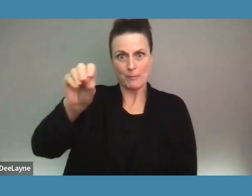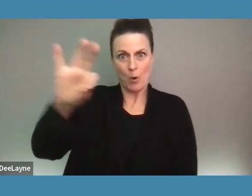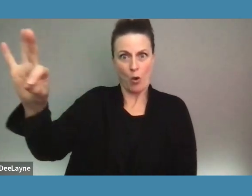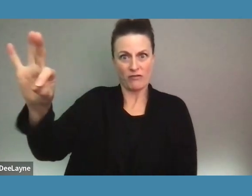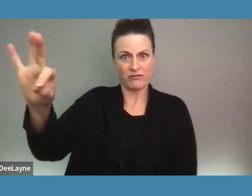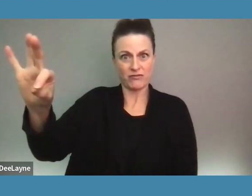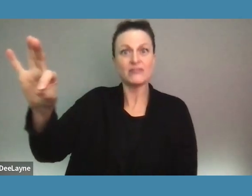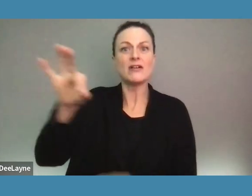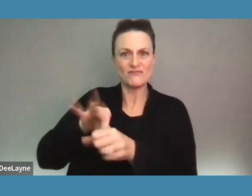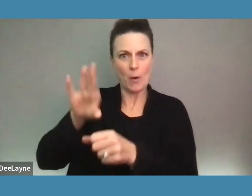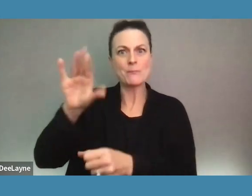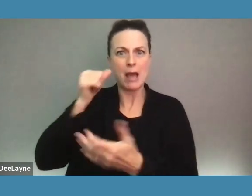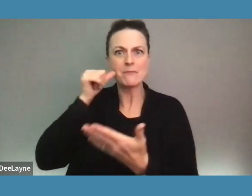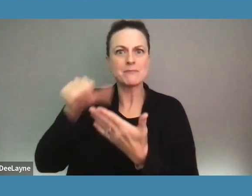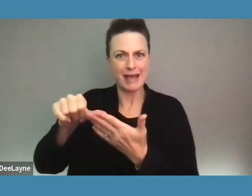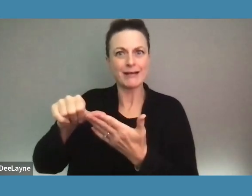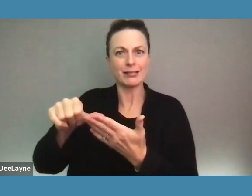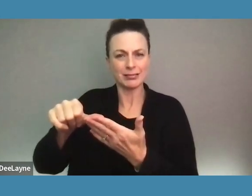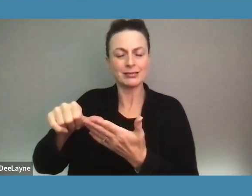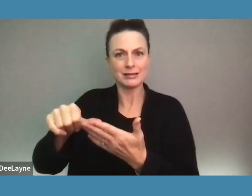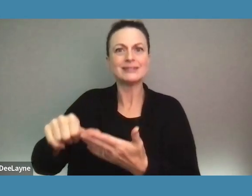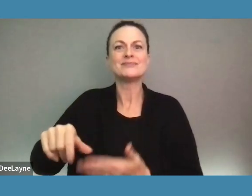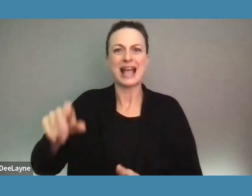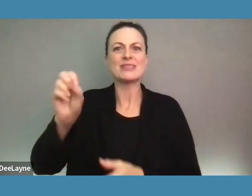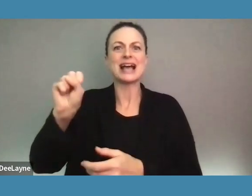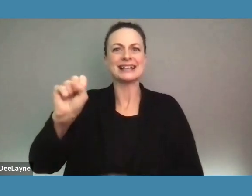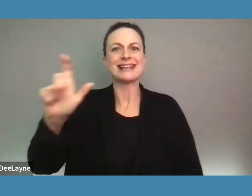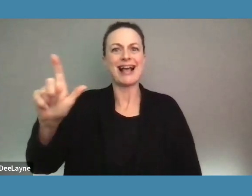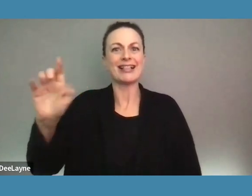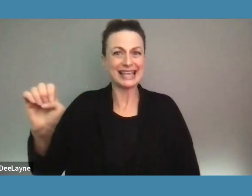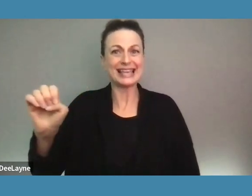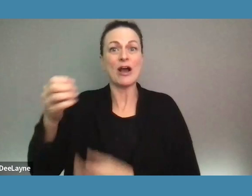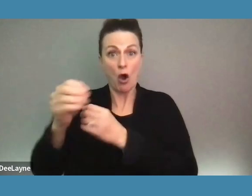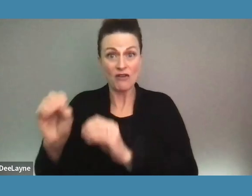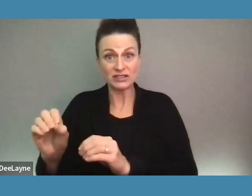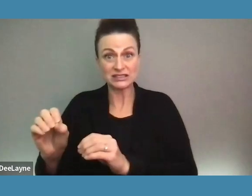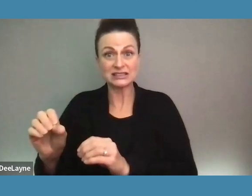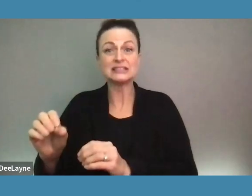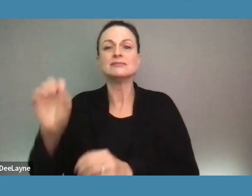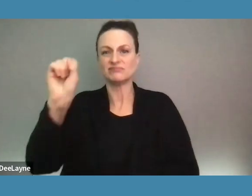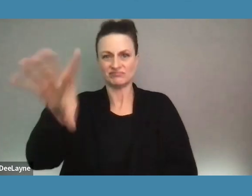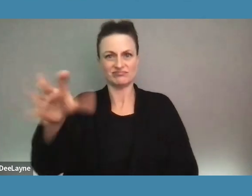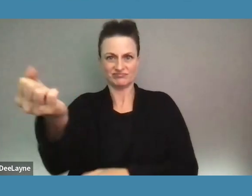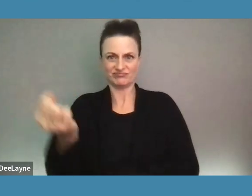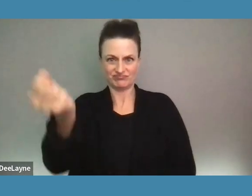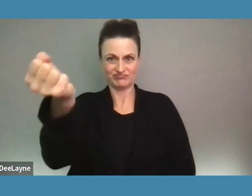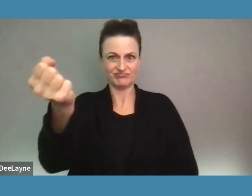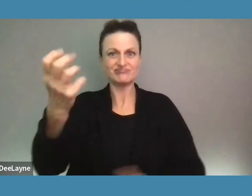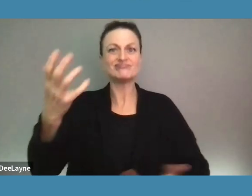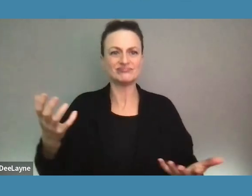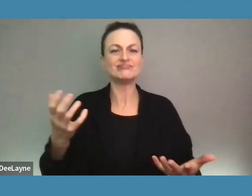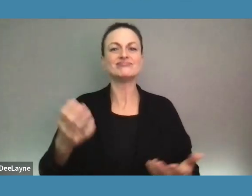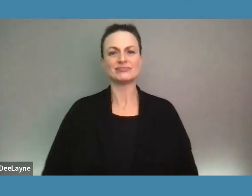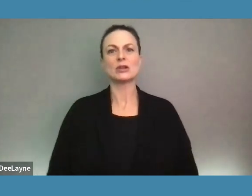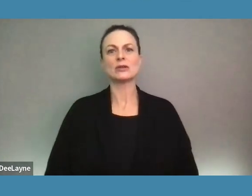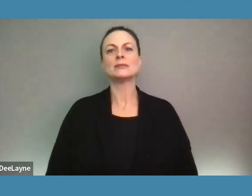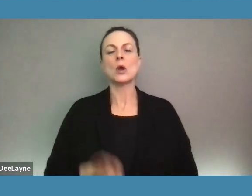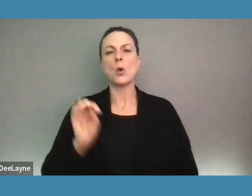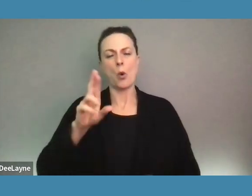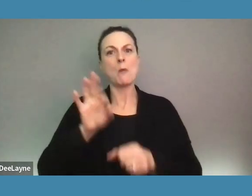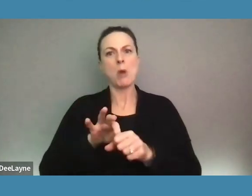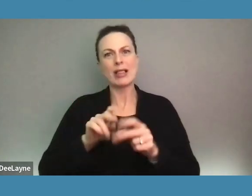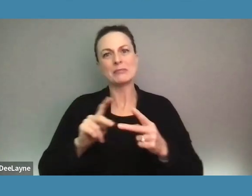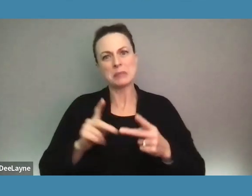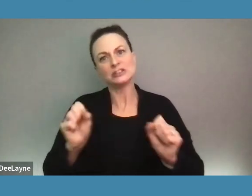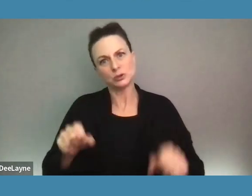ballot at the SOE office in a drop box. You can even go to your polling place and do that.